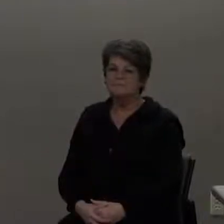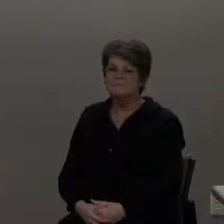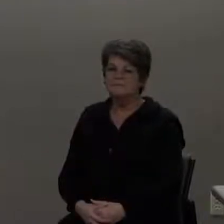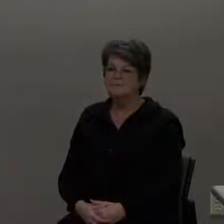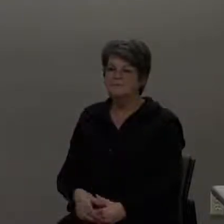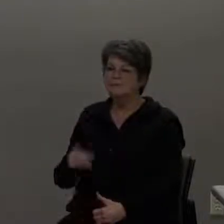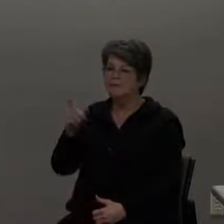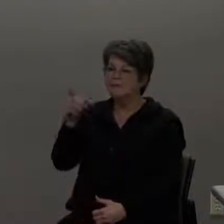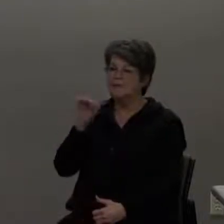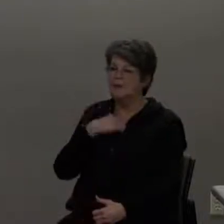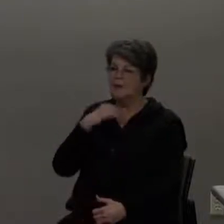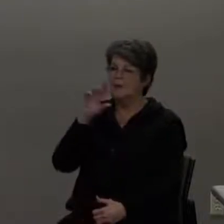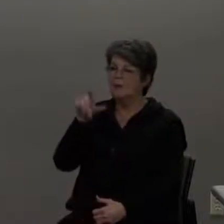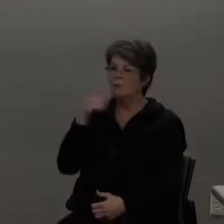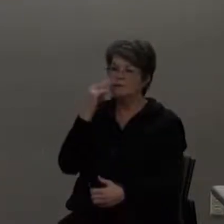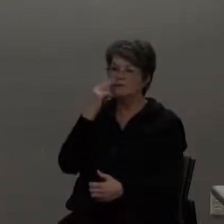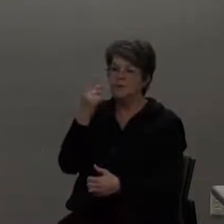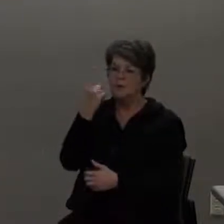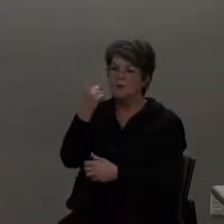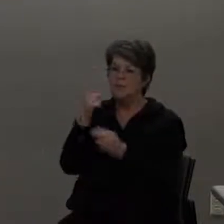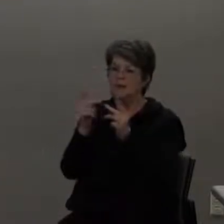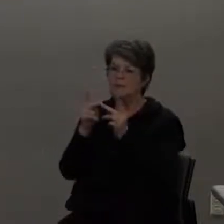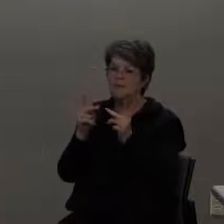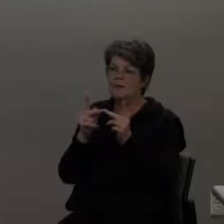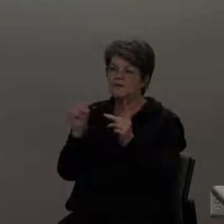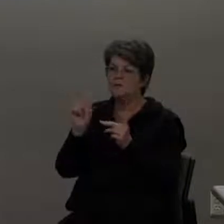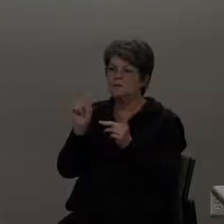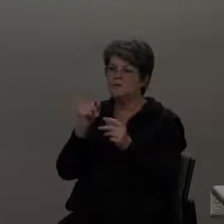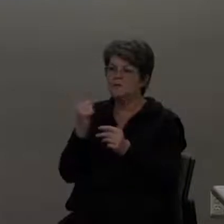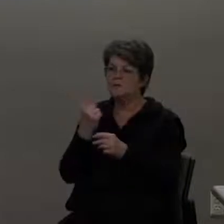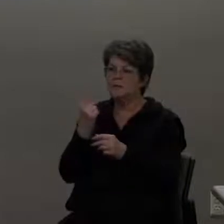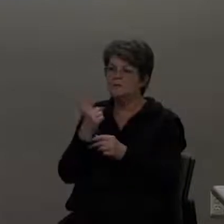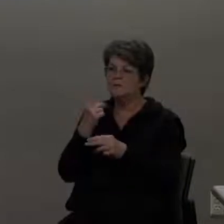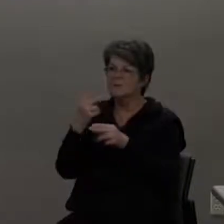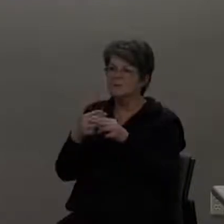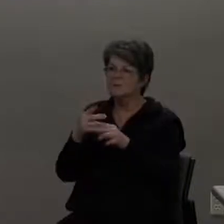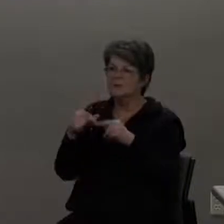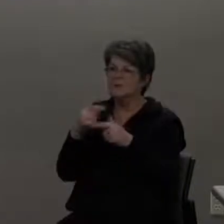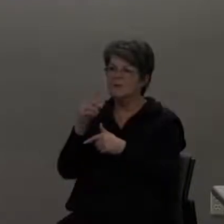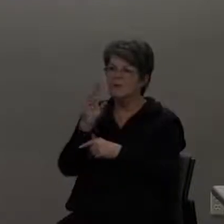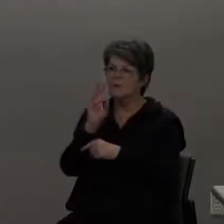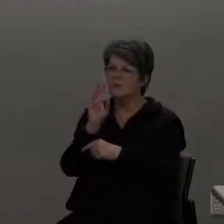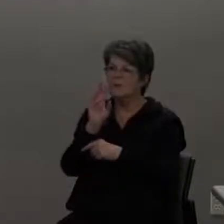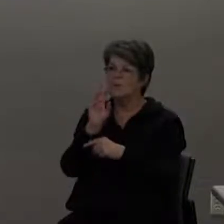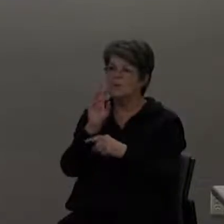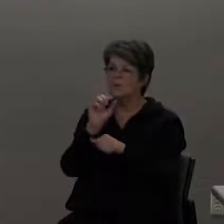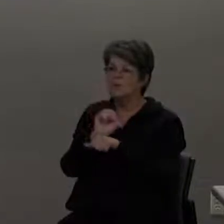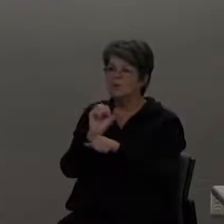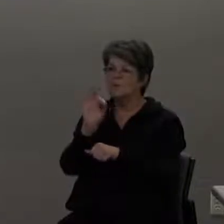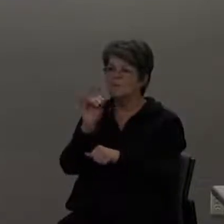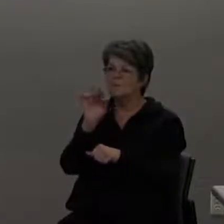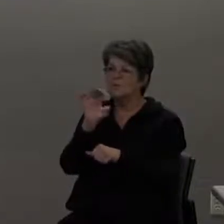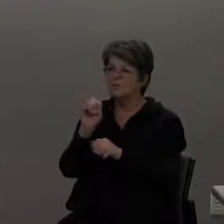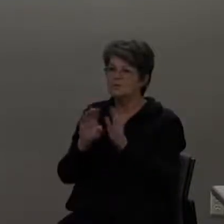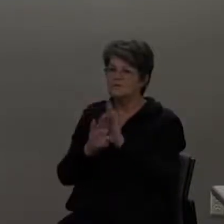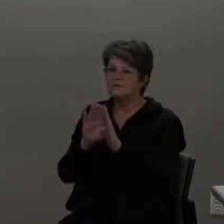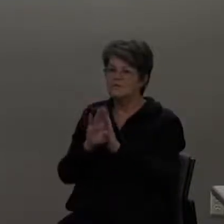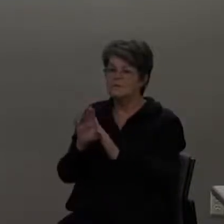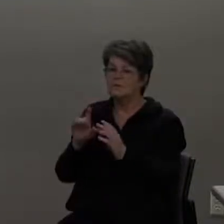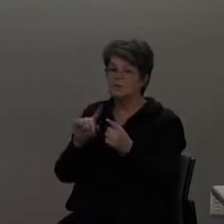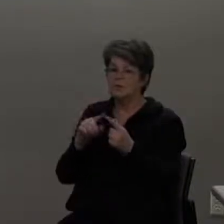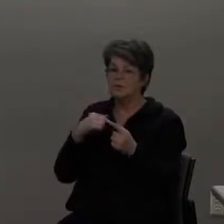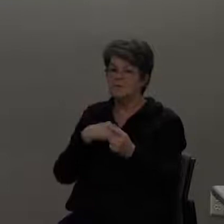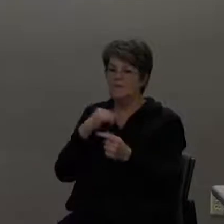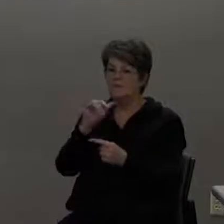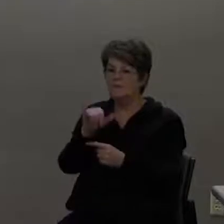I only saw one spot in there where anything was mentioned about workforce development. Yep. To me,